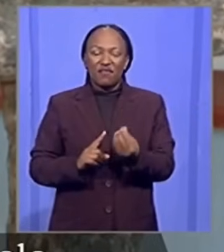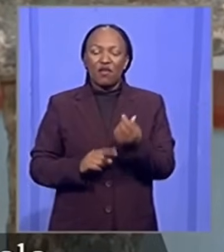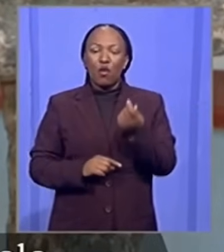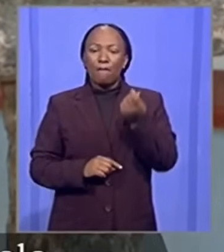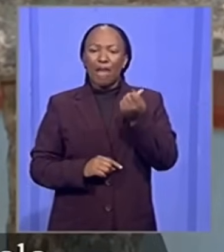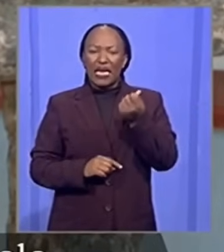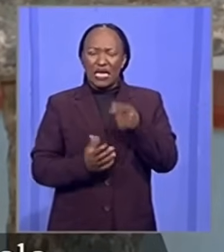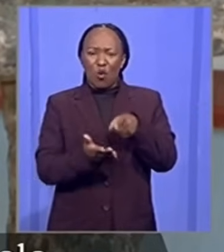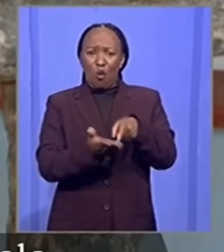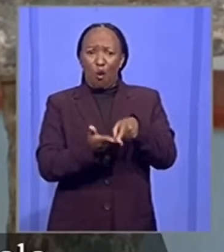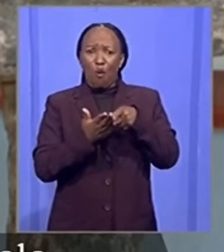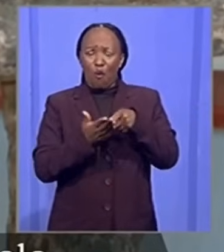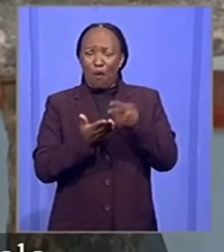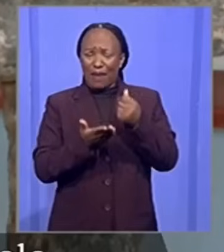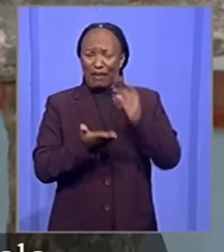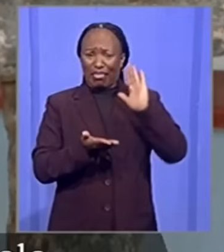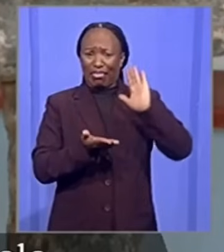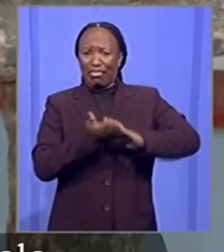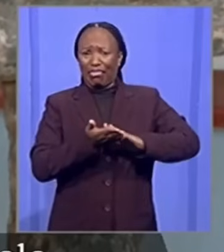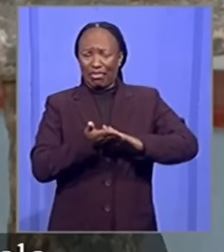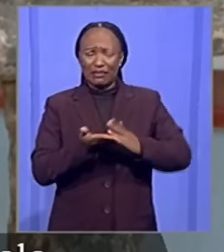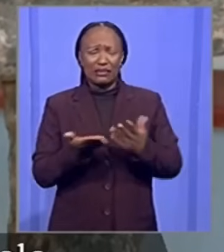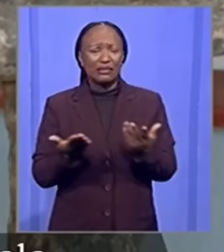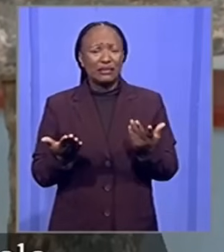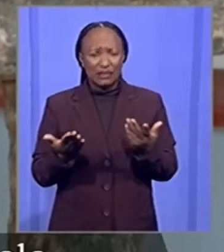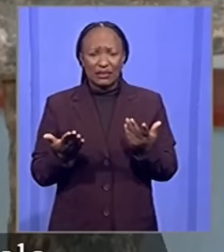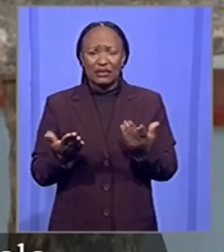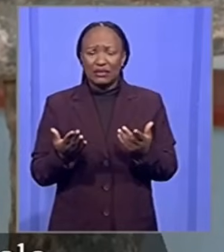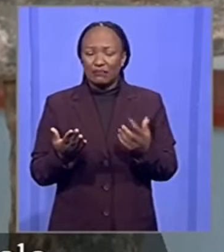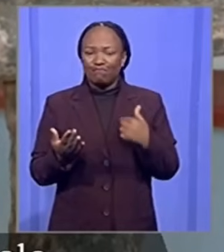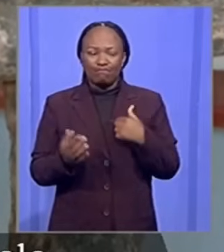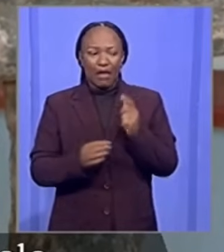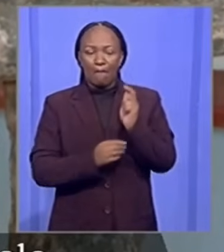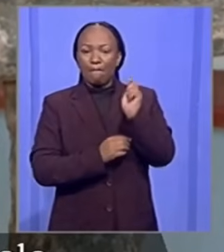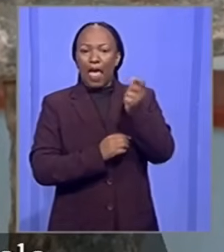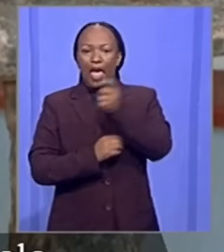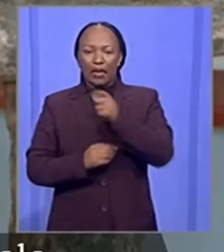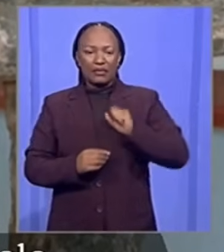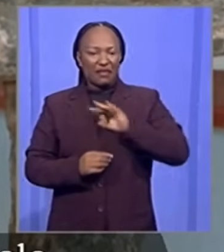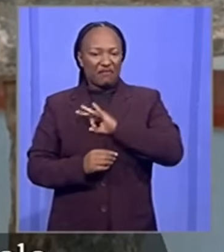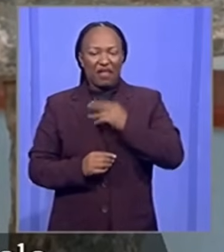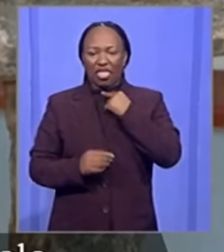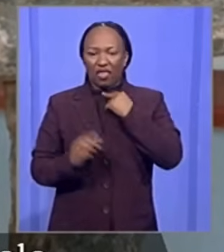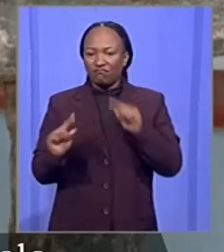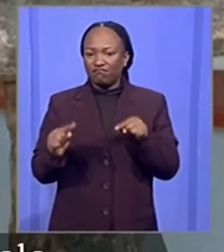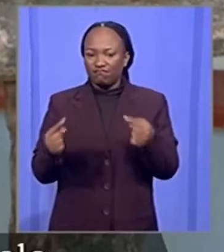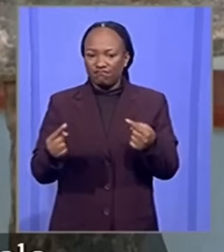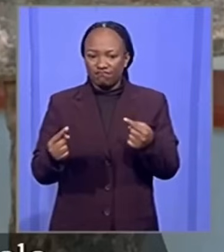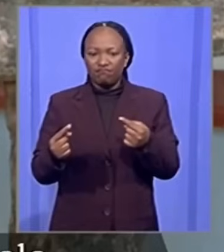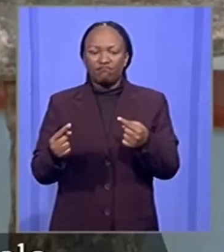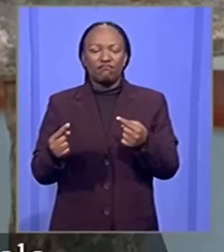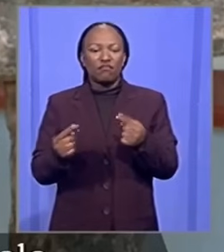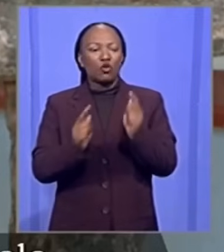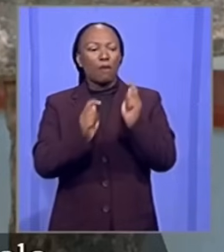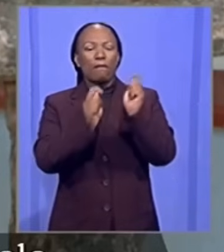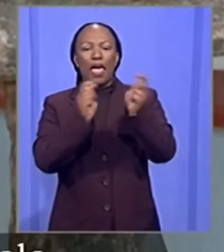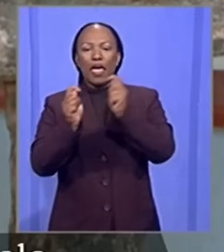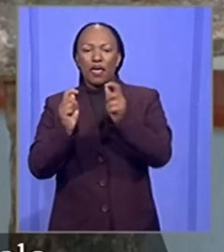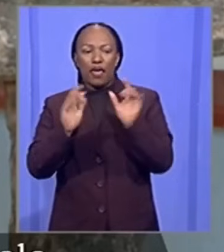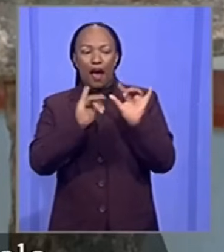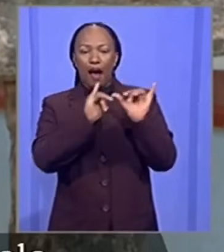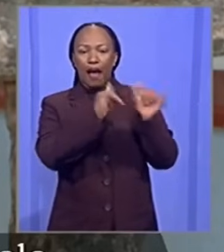kgolo mo e leng gore be selo e sa kgona go patela le bašomi e selo e sa kgona go patela